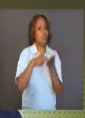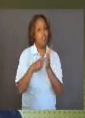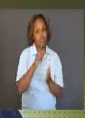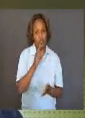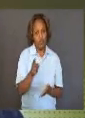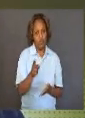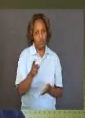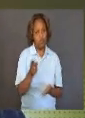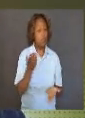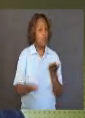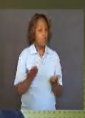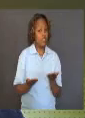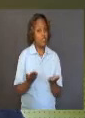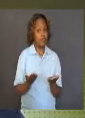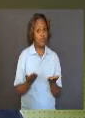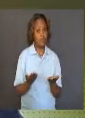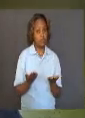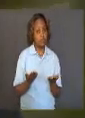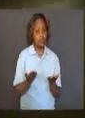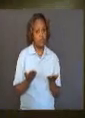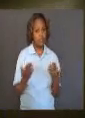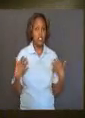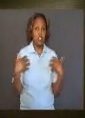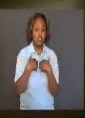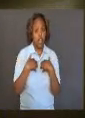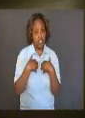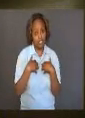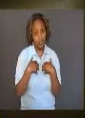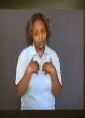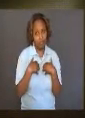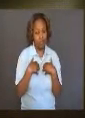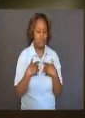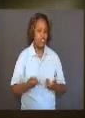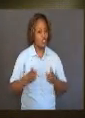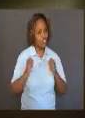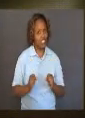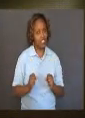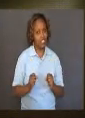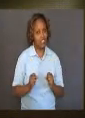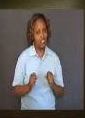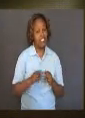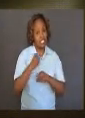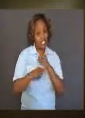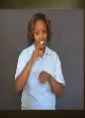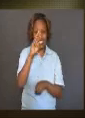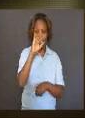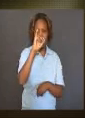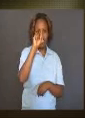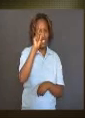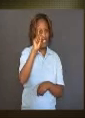may experience the burden of fear when you think about these risks.